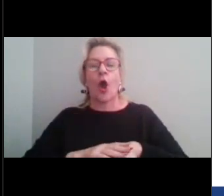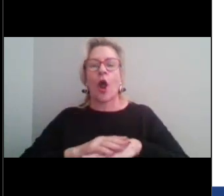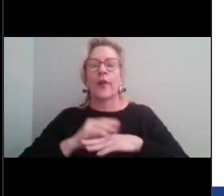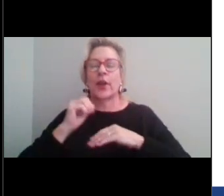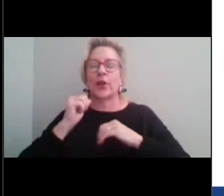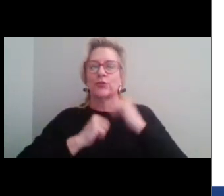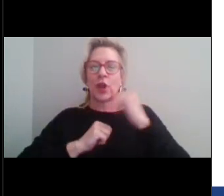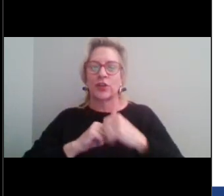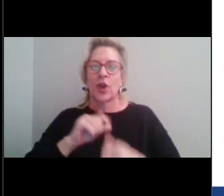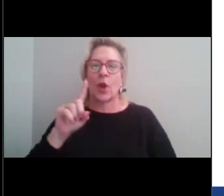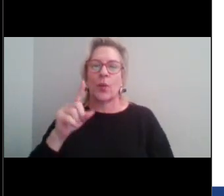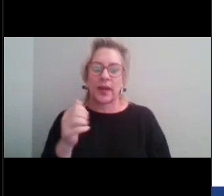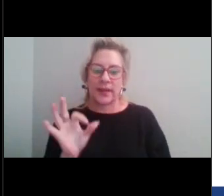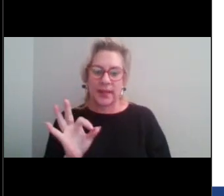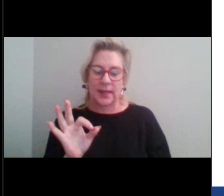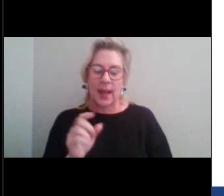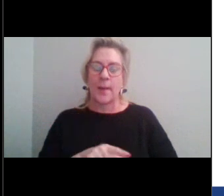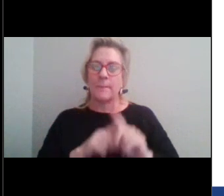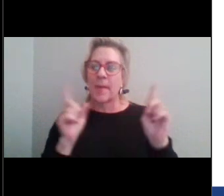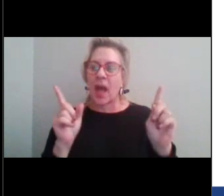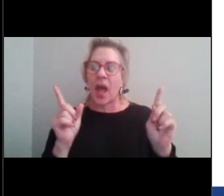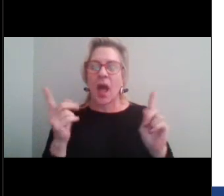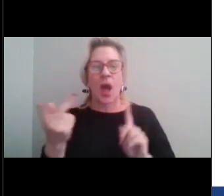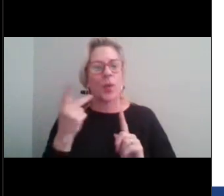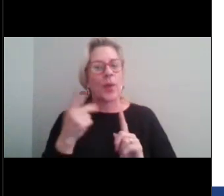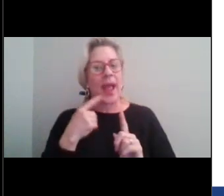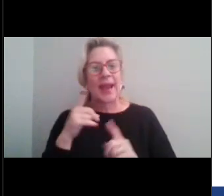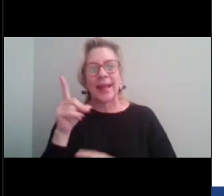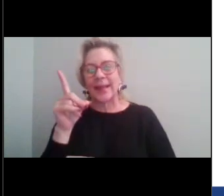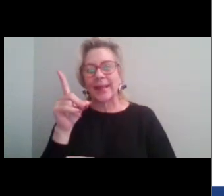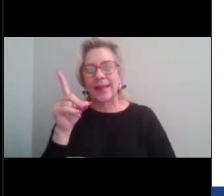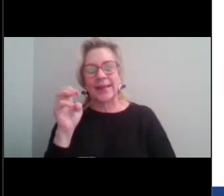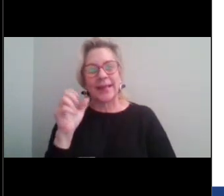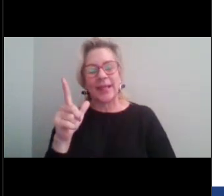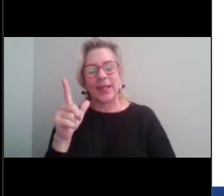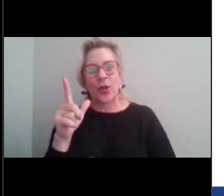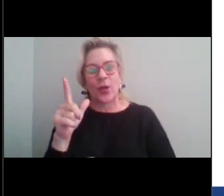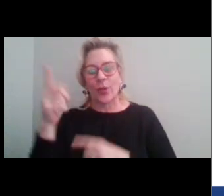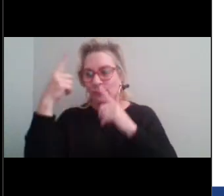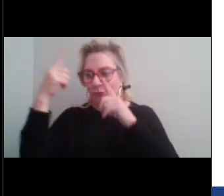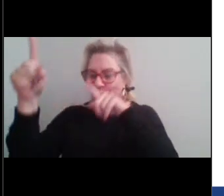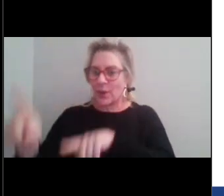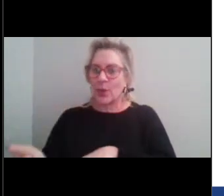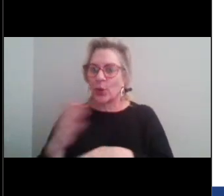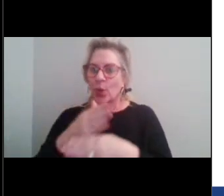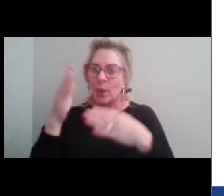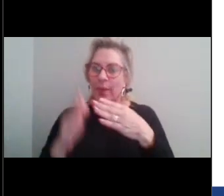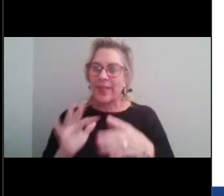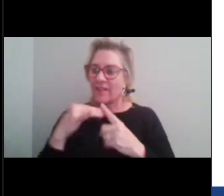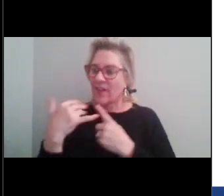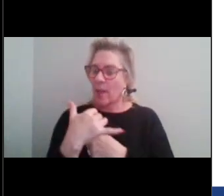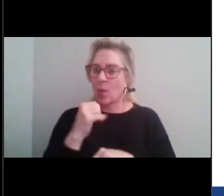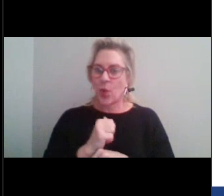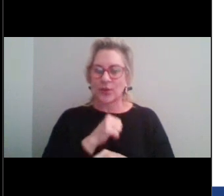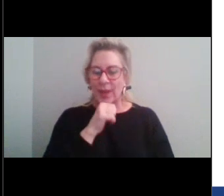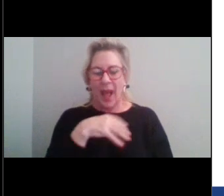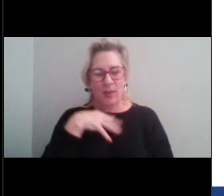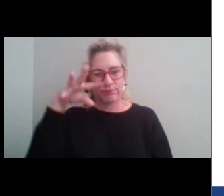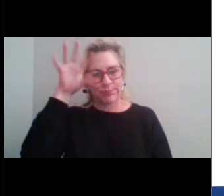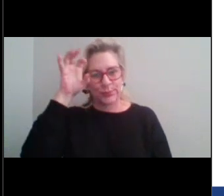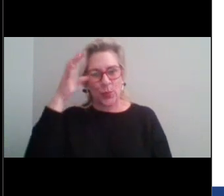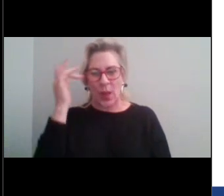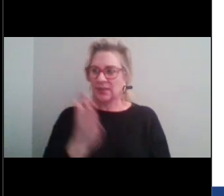However, we had a deal with the federal government to complete that environmental work. So I was a little perplexed as to why it had stopped when I got